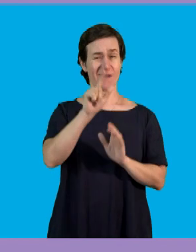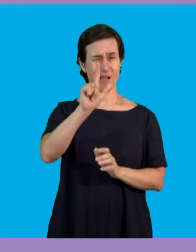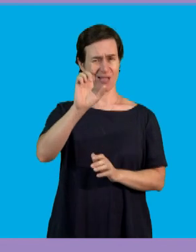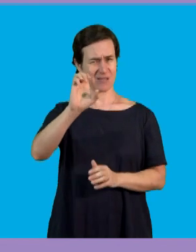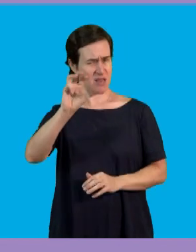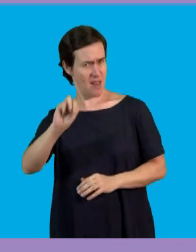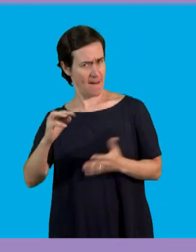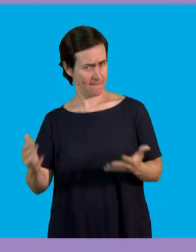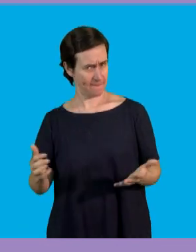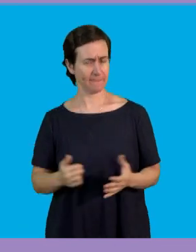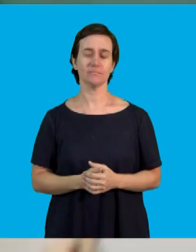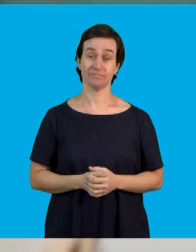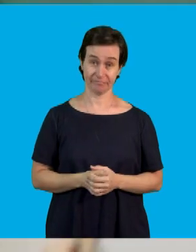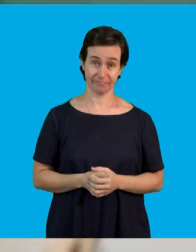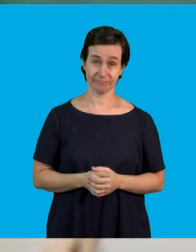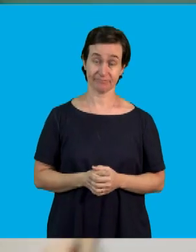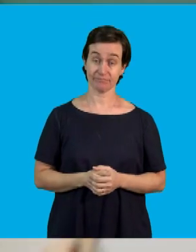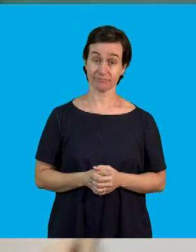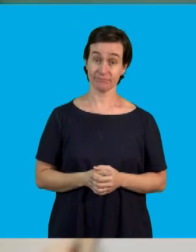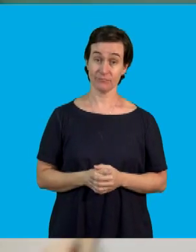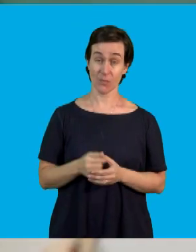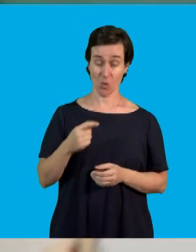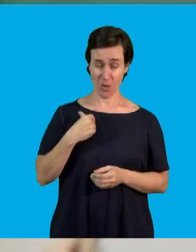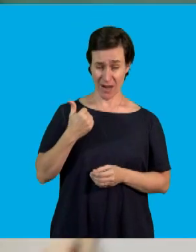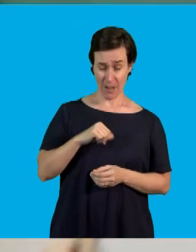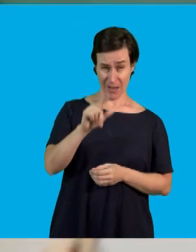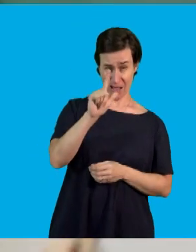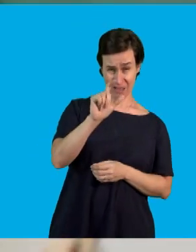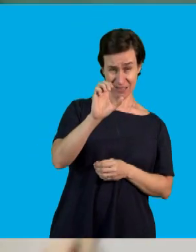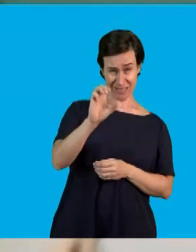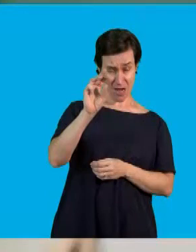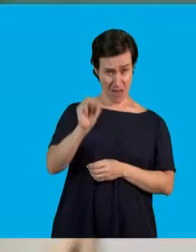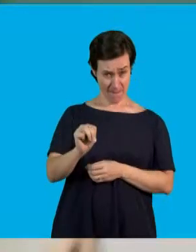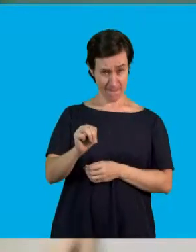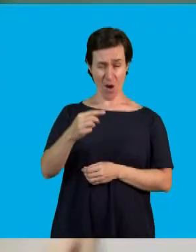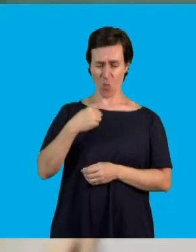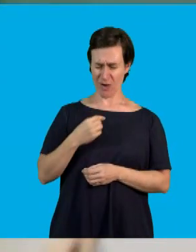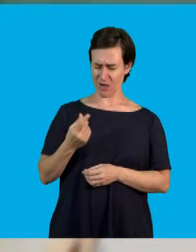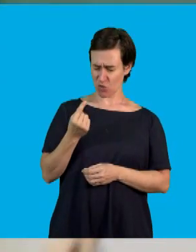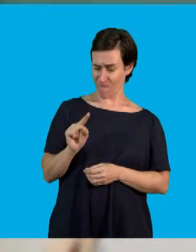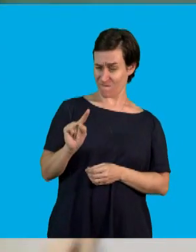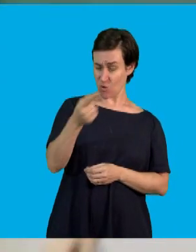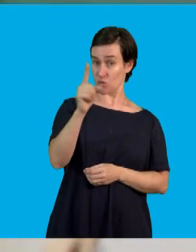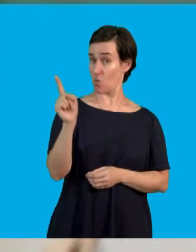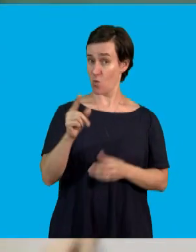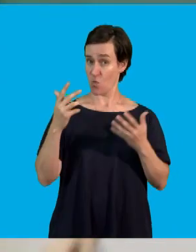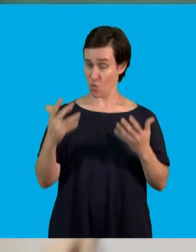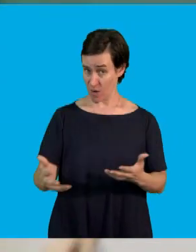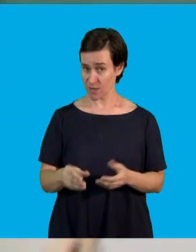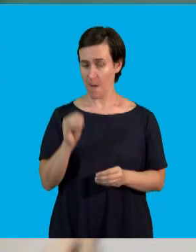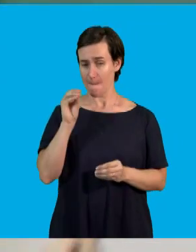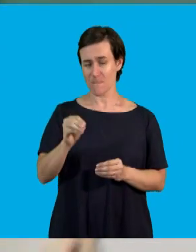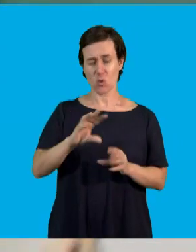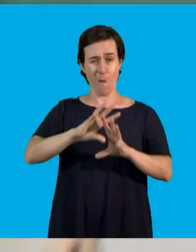lowest common multiple? Remember, when we are finding the lowest common multiple, the first thing that I am going to do is to